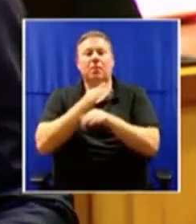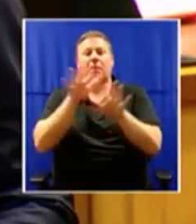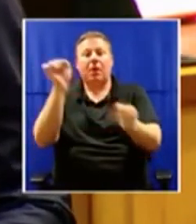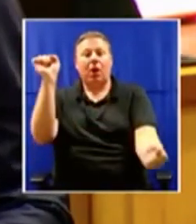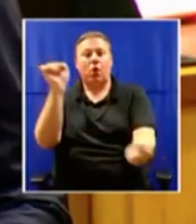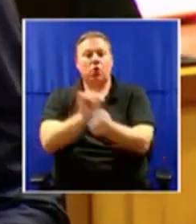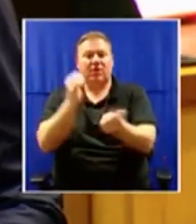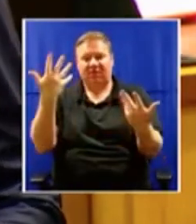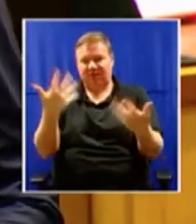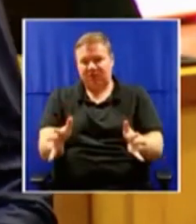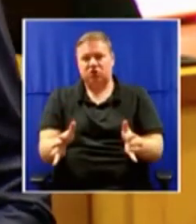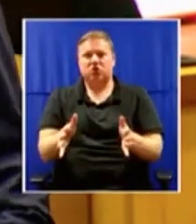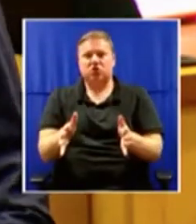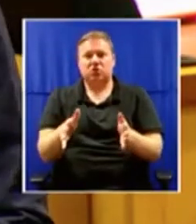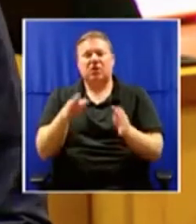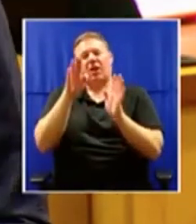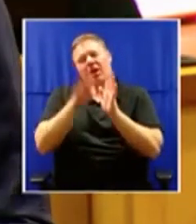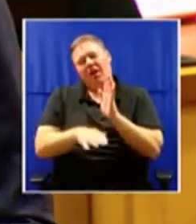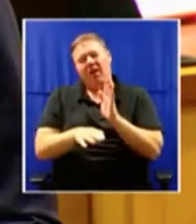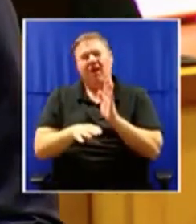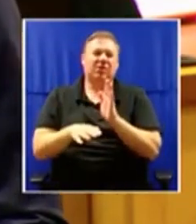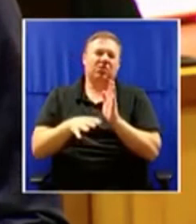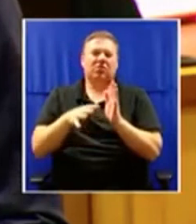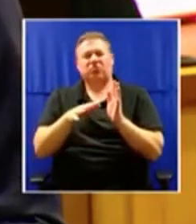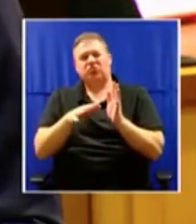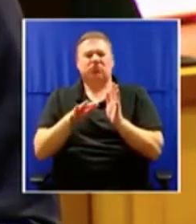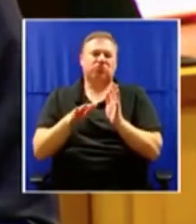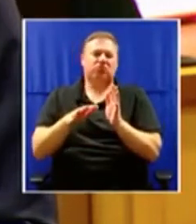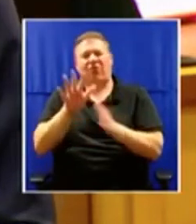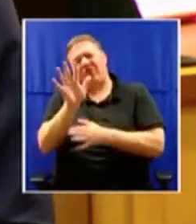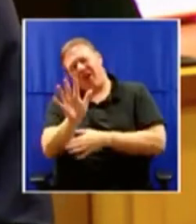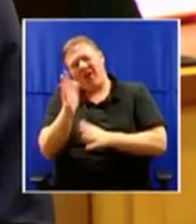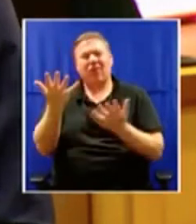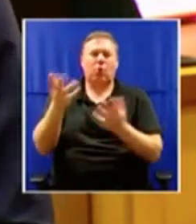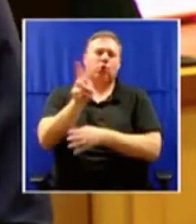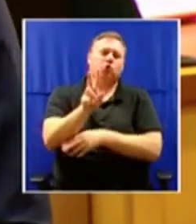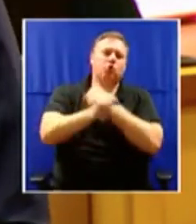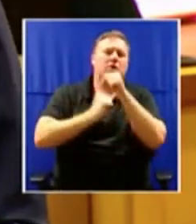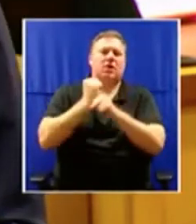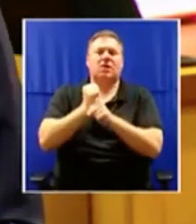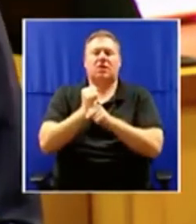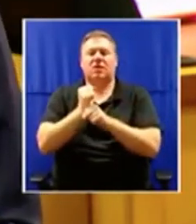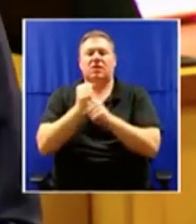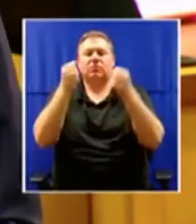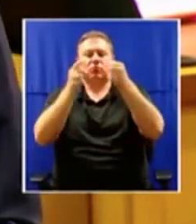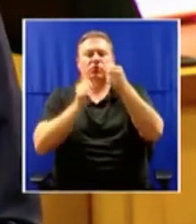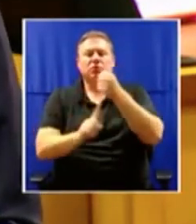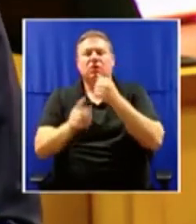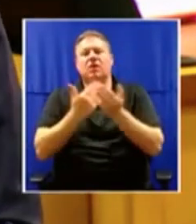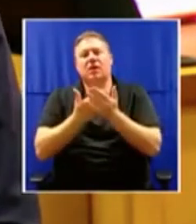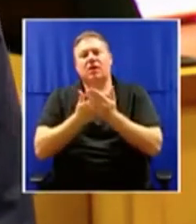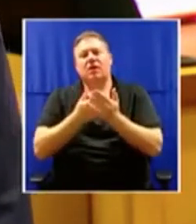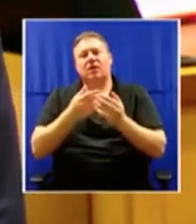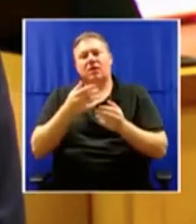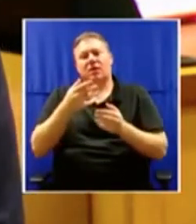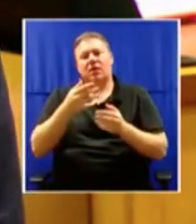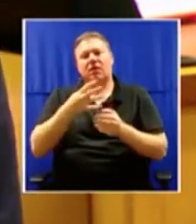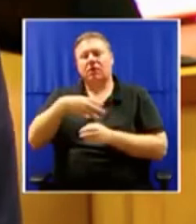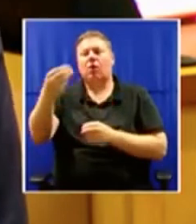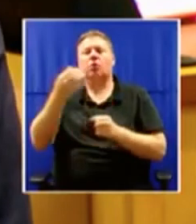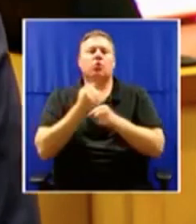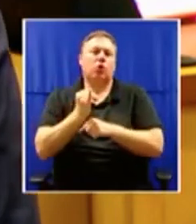might get less than 5 or 2 years and so forth, there could be a debate of an alternative sentencing. I think that is the